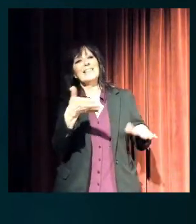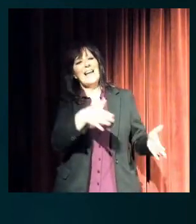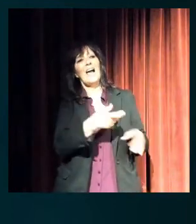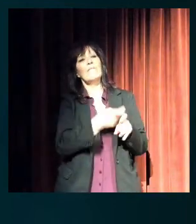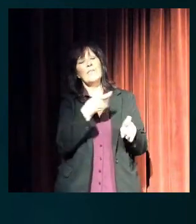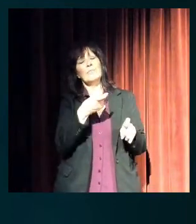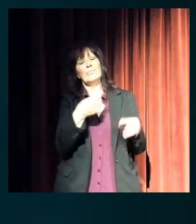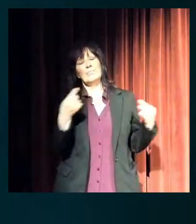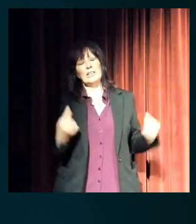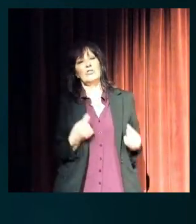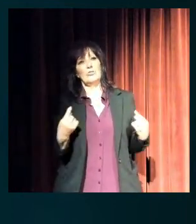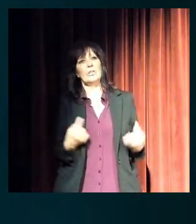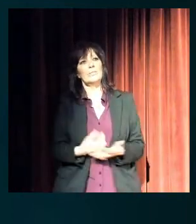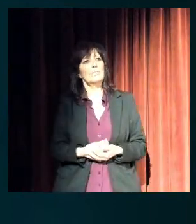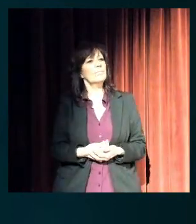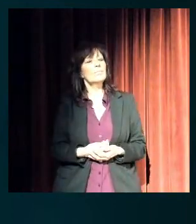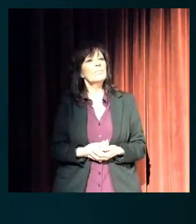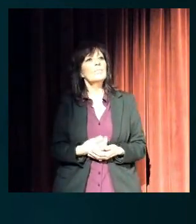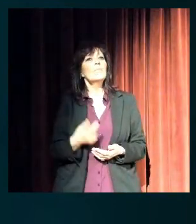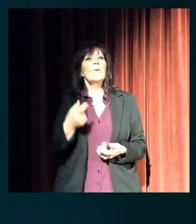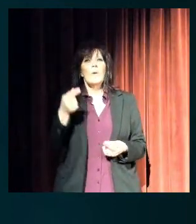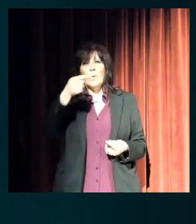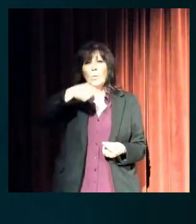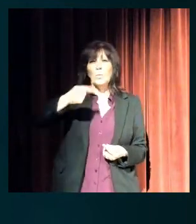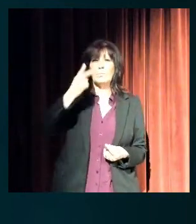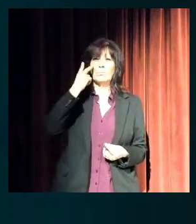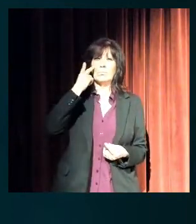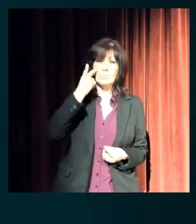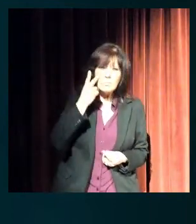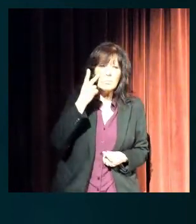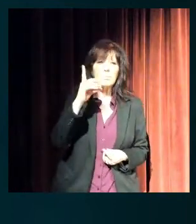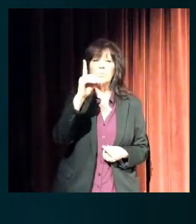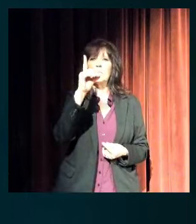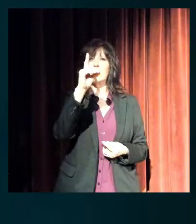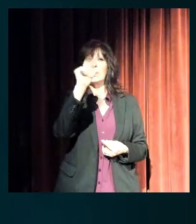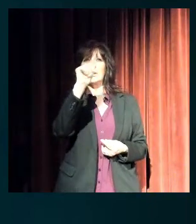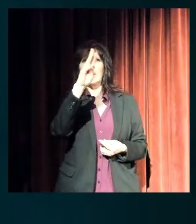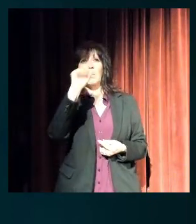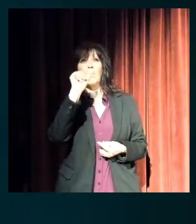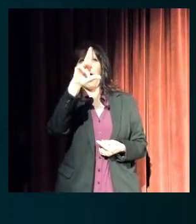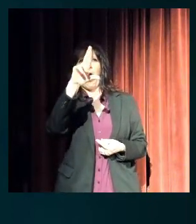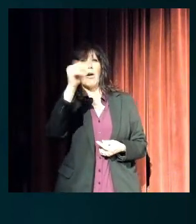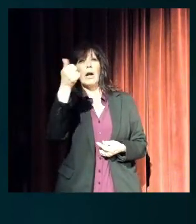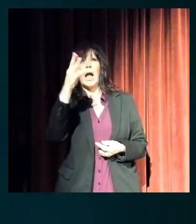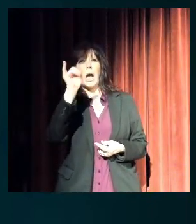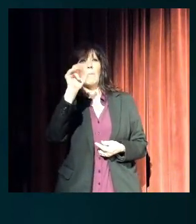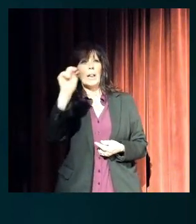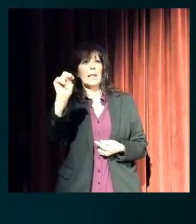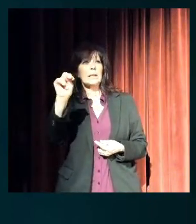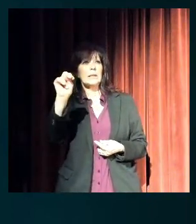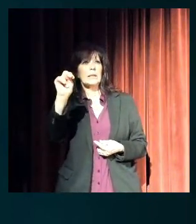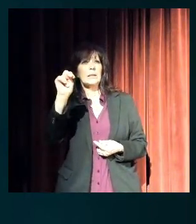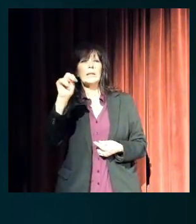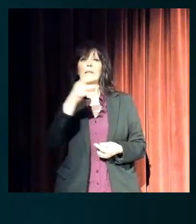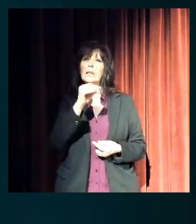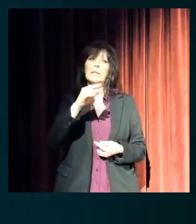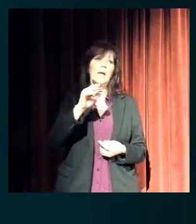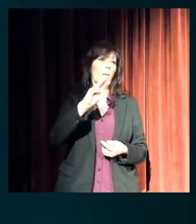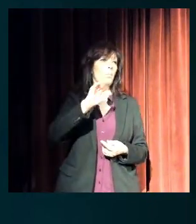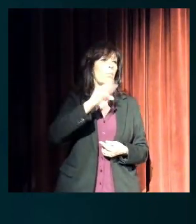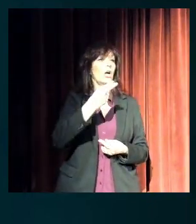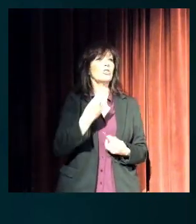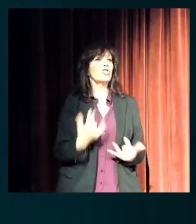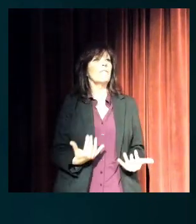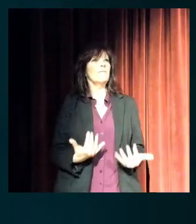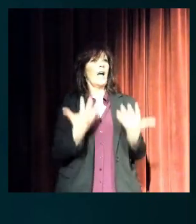her injuries. We collectively witnessed the DeMar Hamlin incident, and a March fire on Main Street claimed the life of